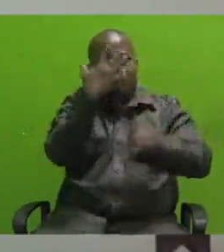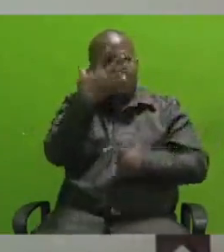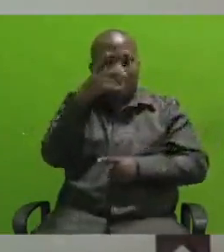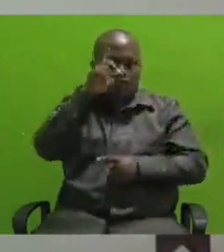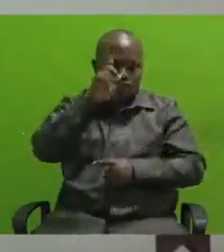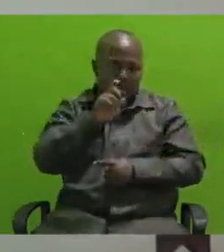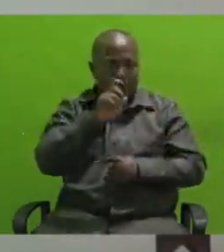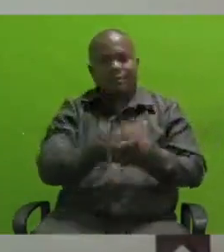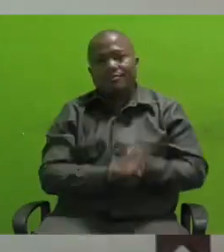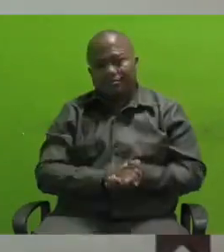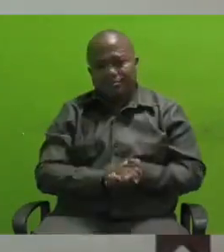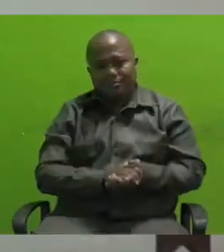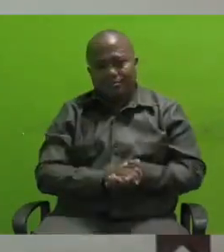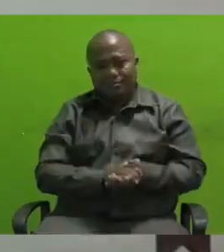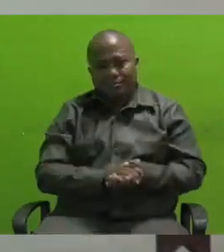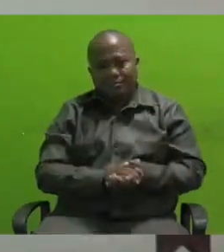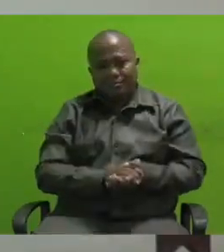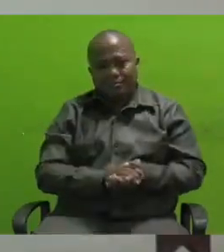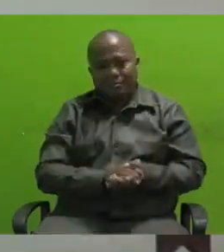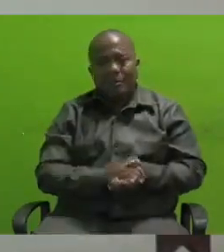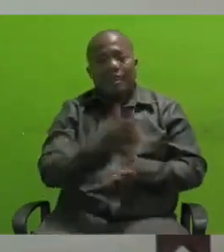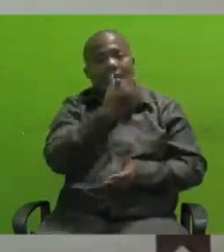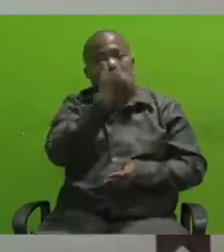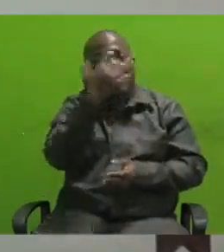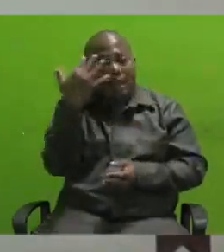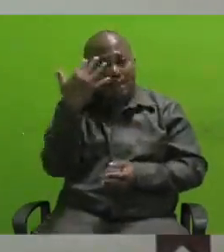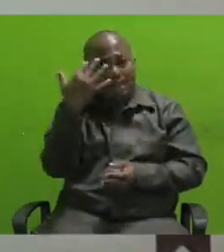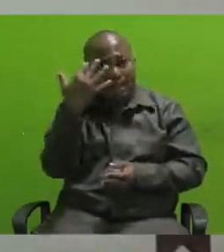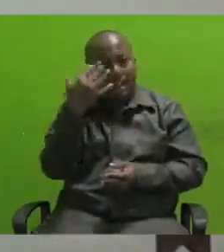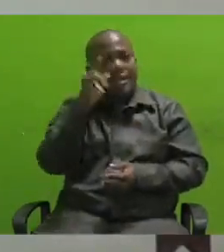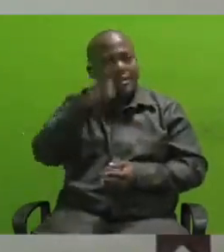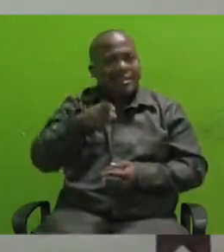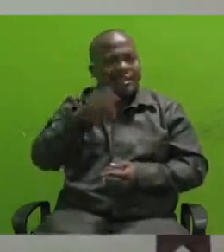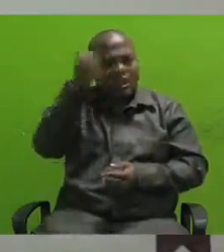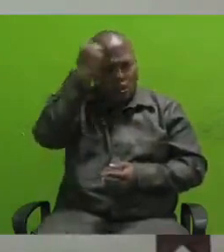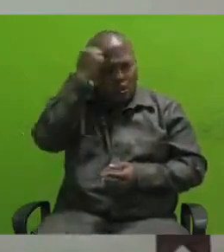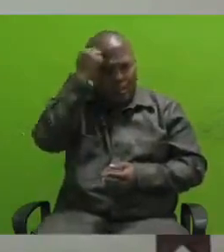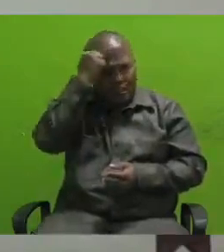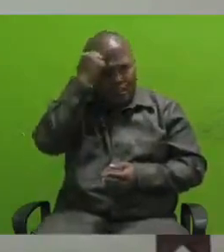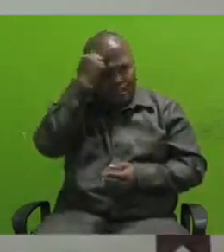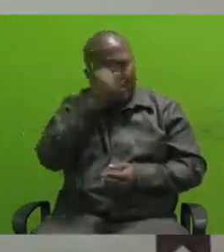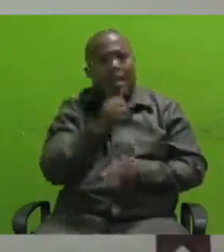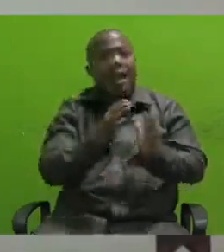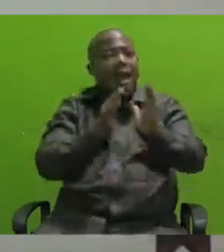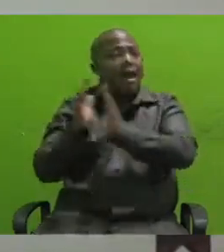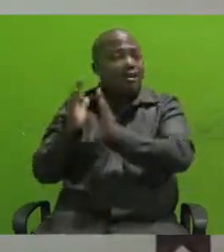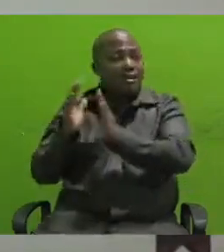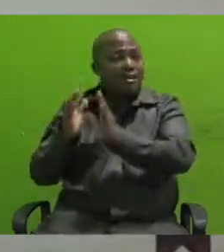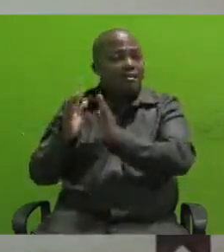and the number is constant to another side. Okay, let's